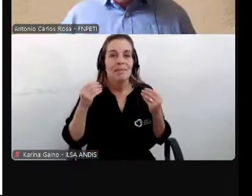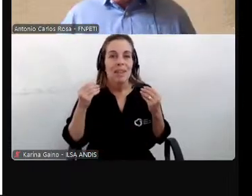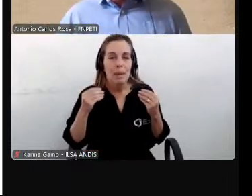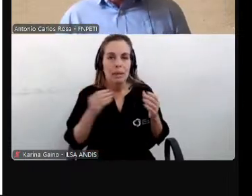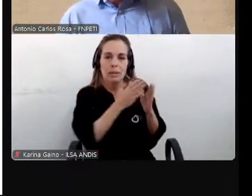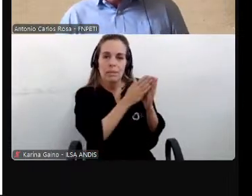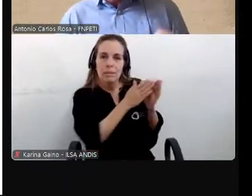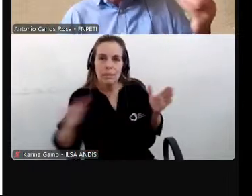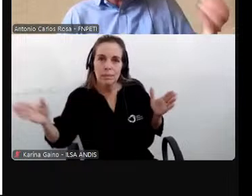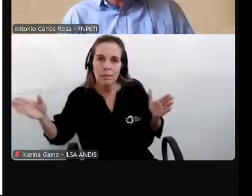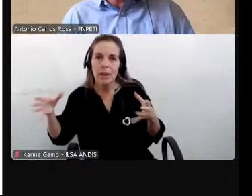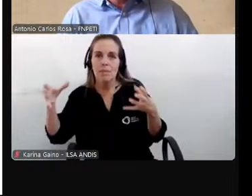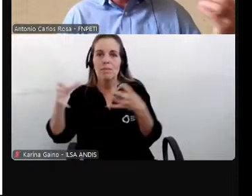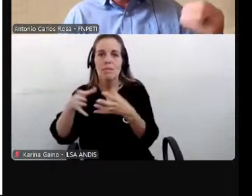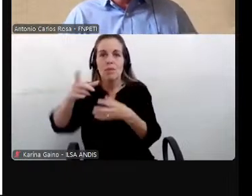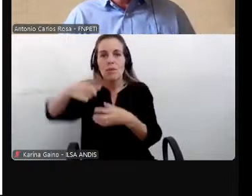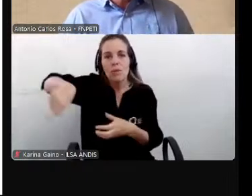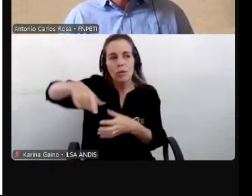labor.